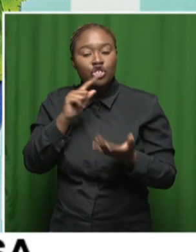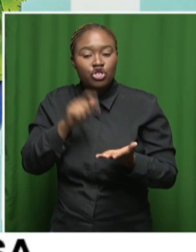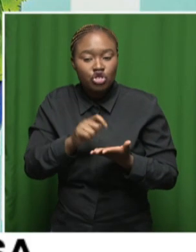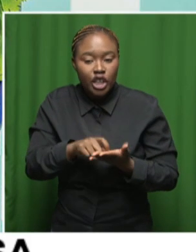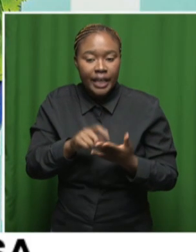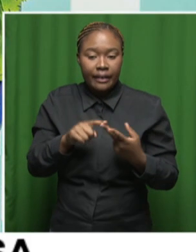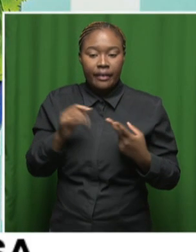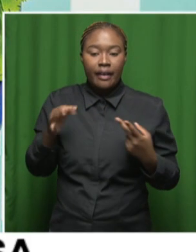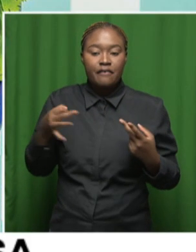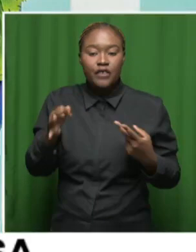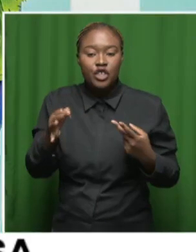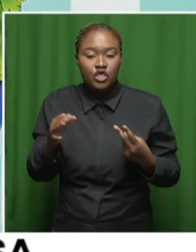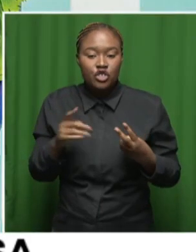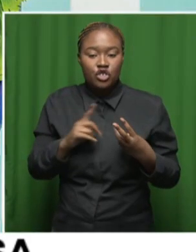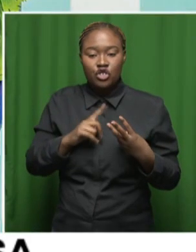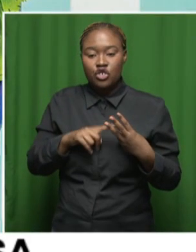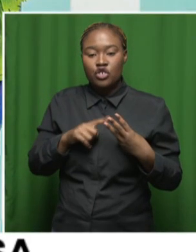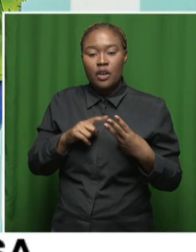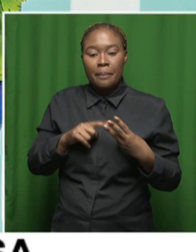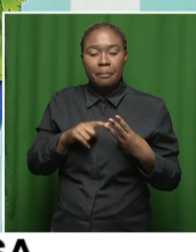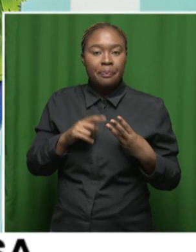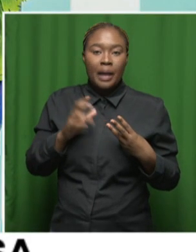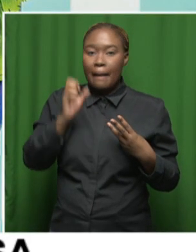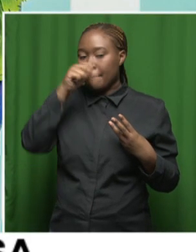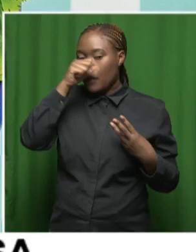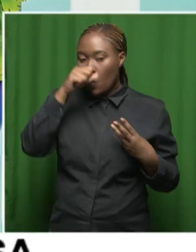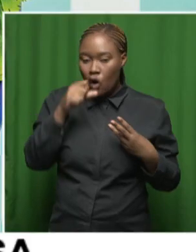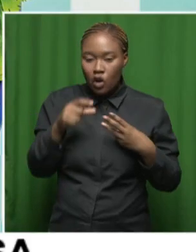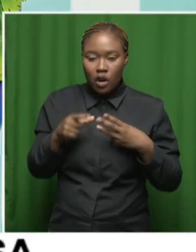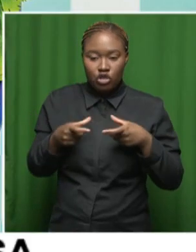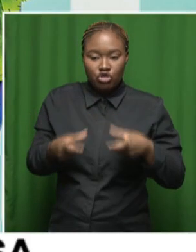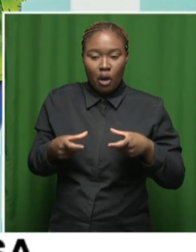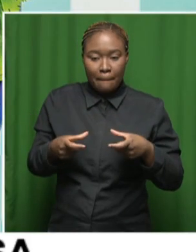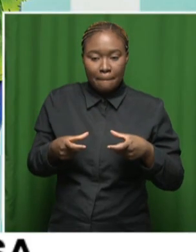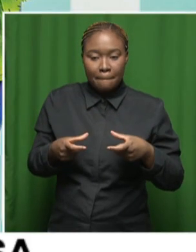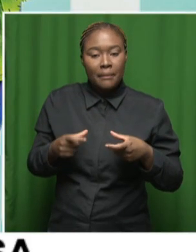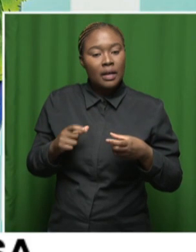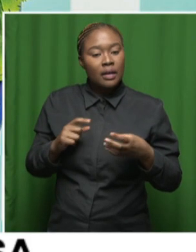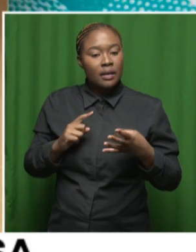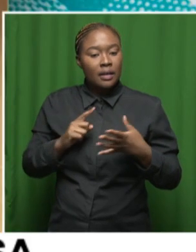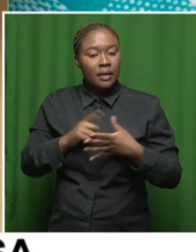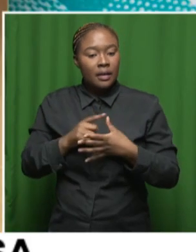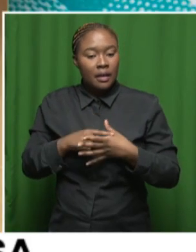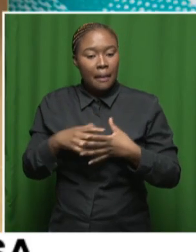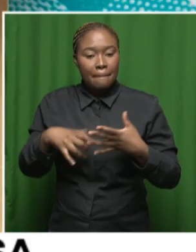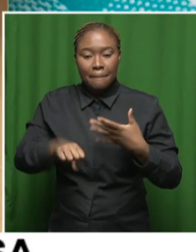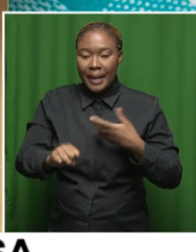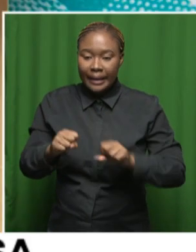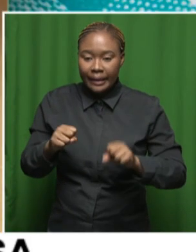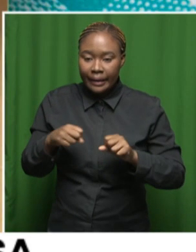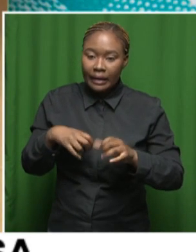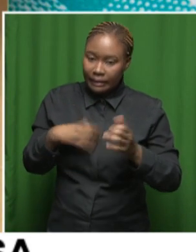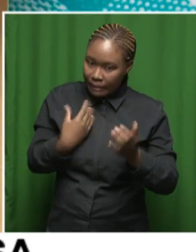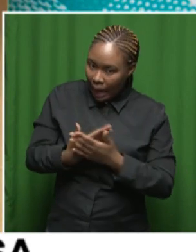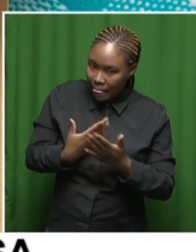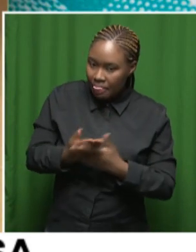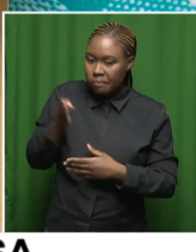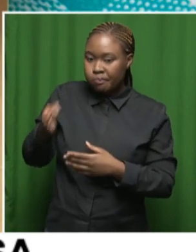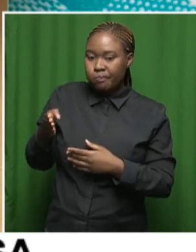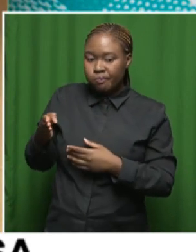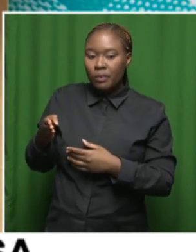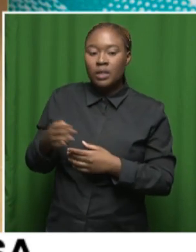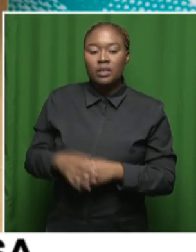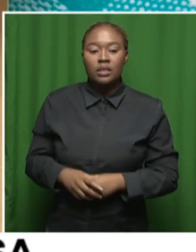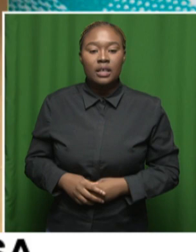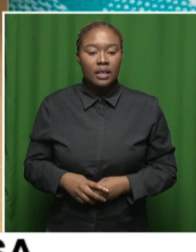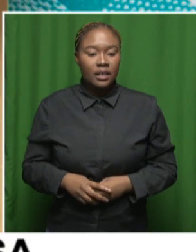fish, chops, and you can even bake in the air fryer. So we've got like delicious bake recipes as well in the